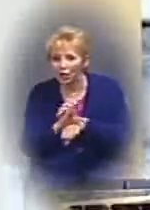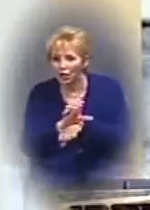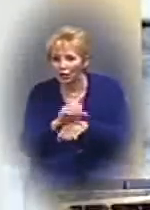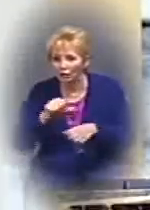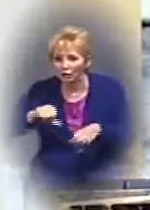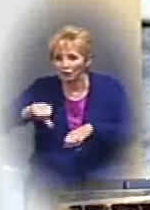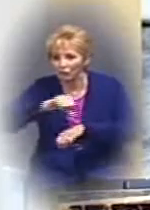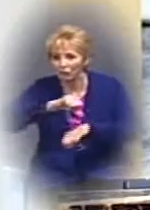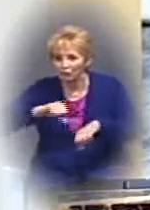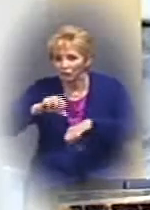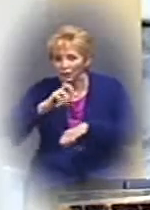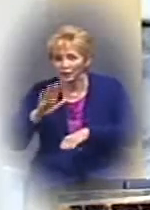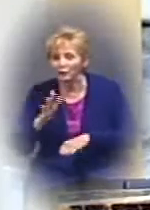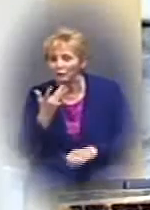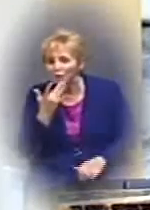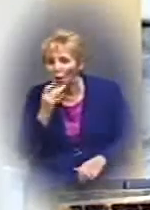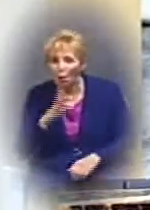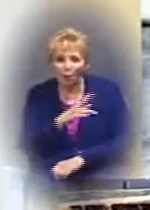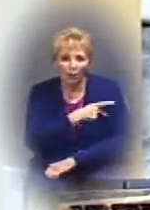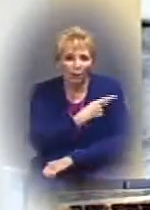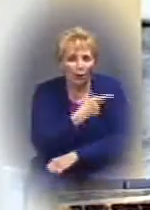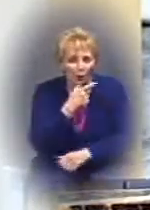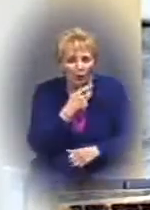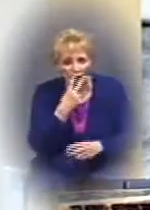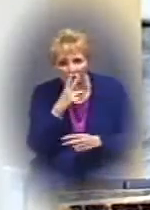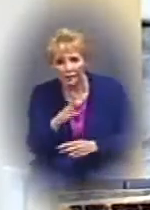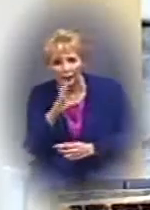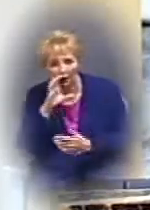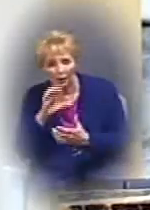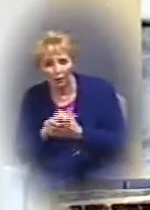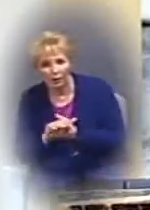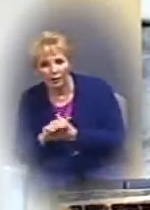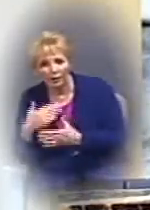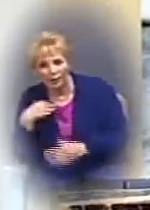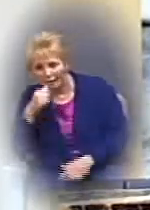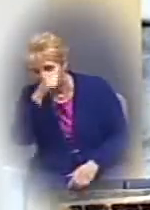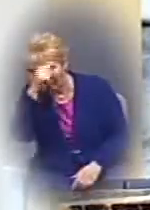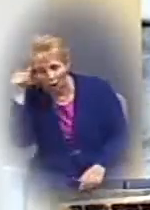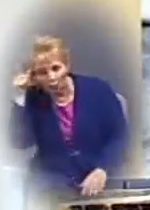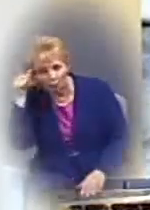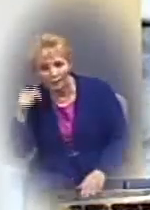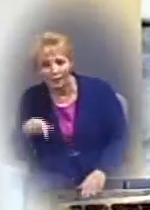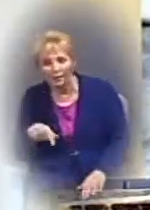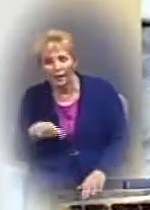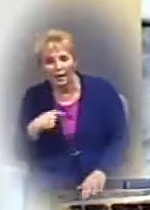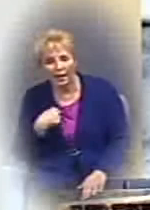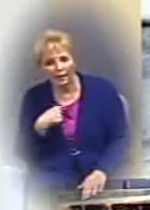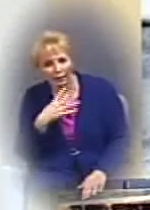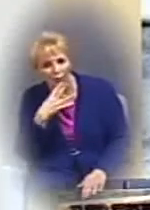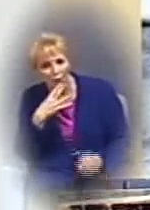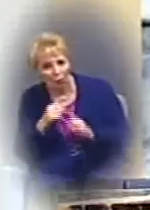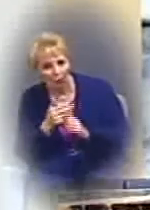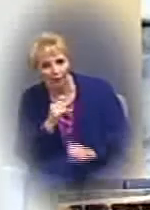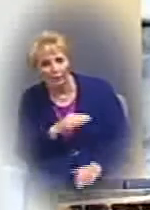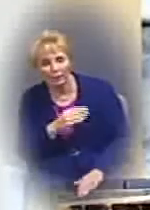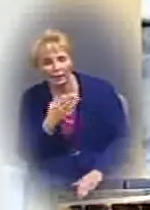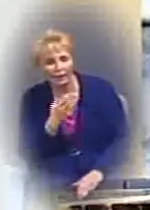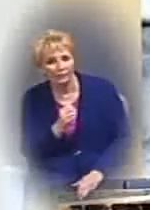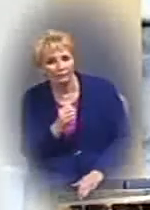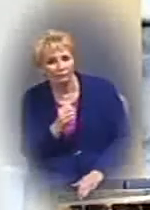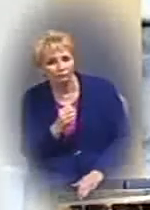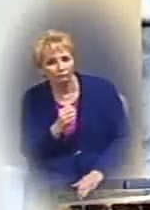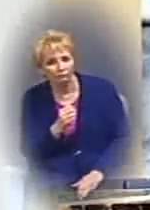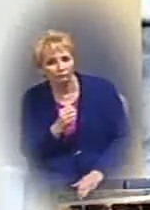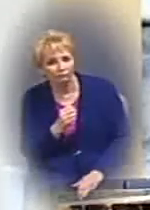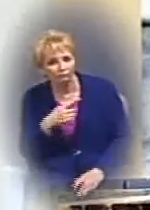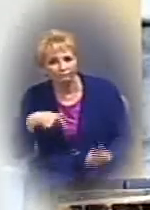was his favorite. Or the patient who saw his wife, he has Alzheimer's, and I was talking with him, and he was kind of